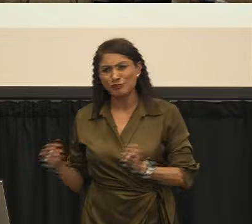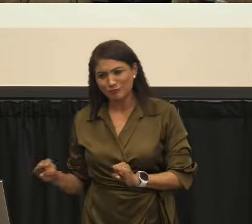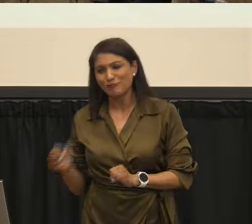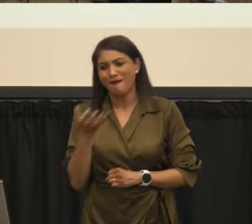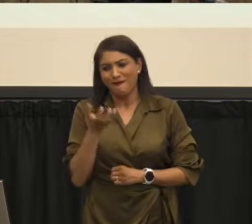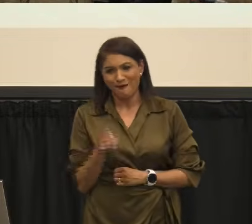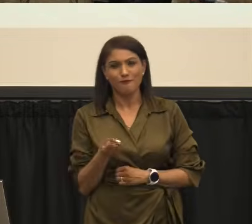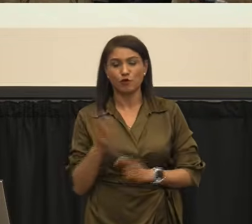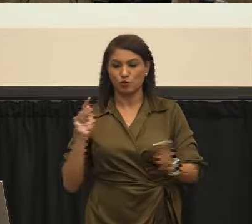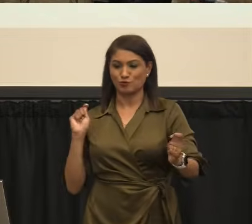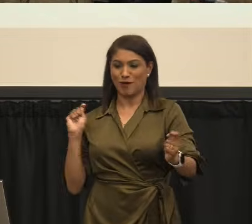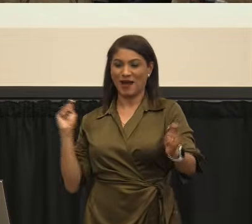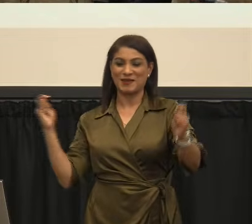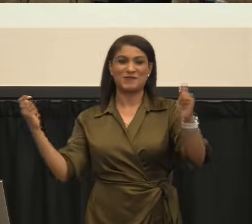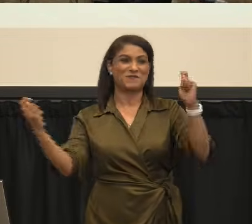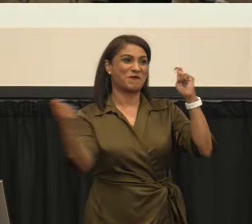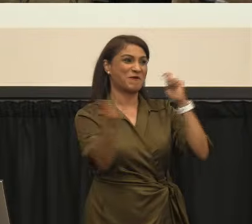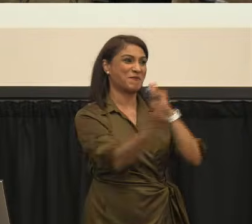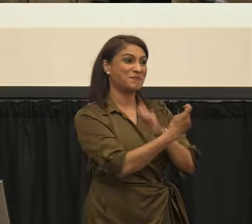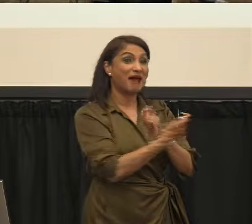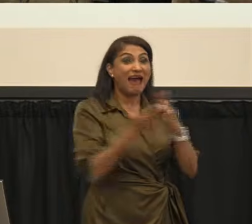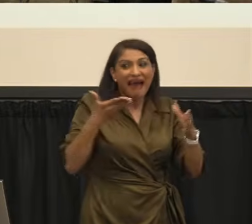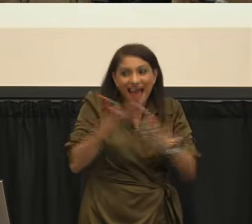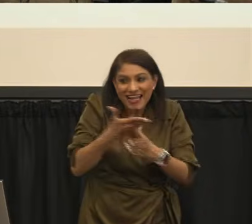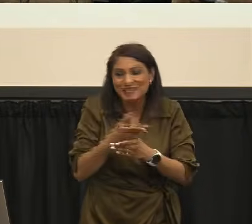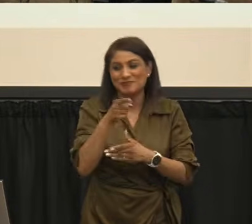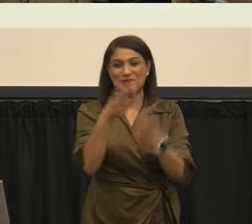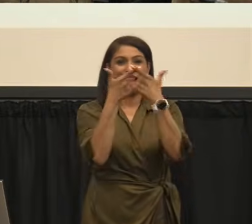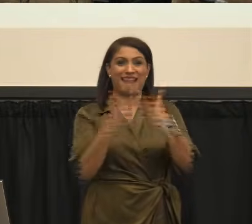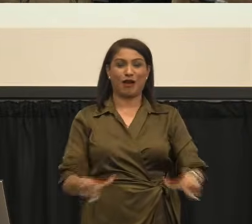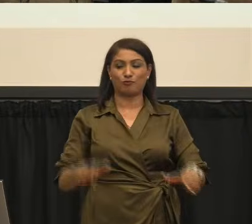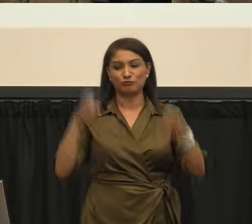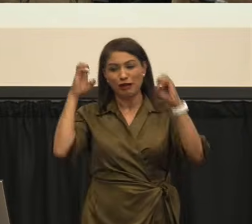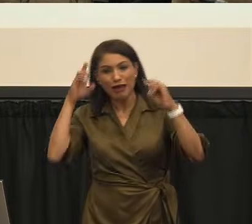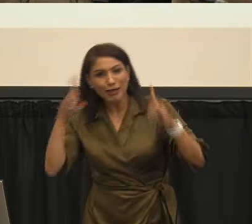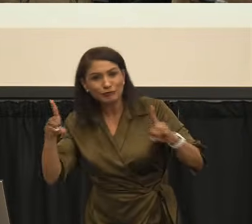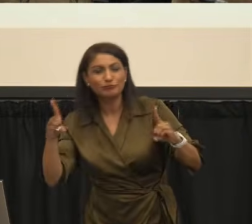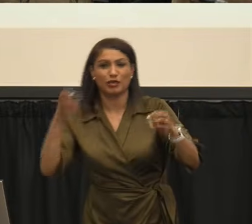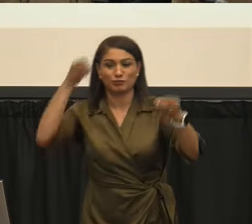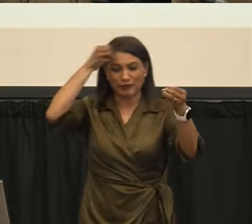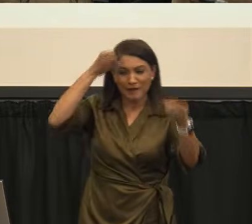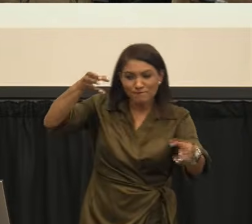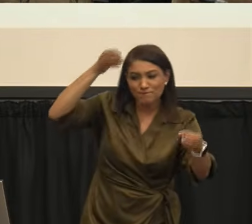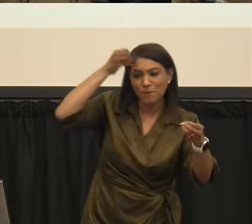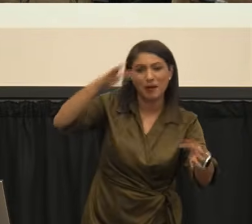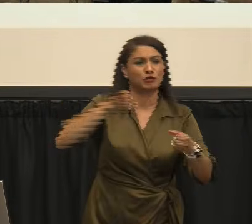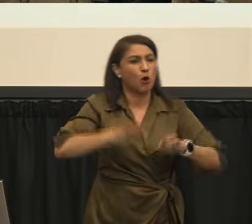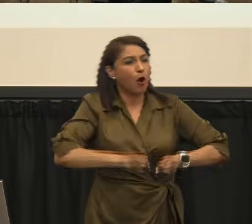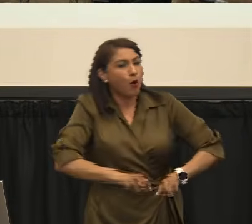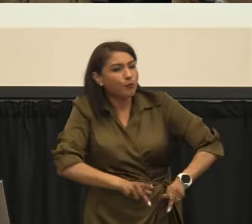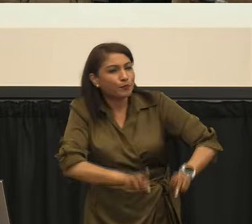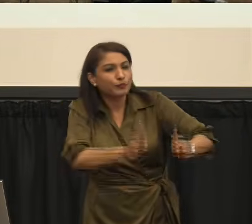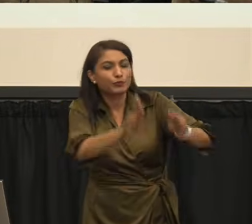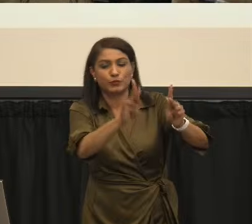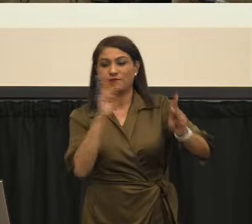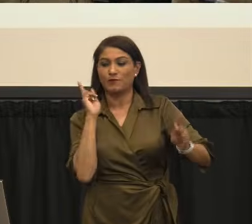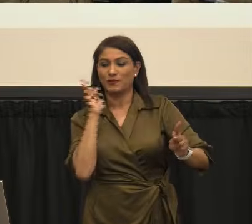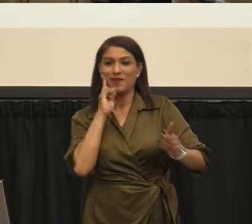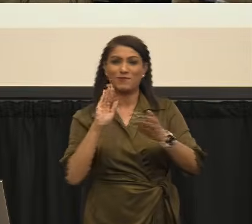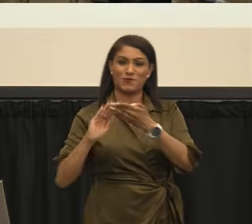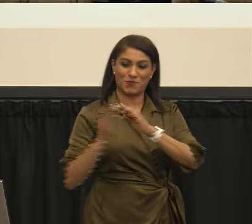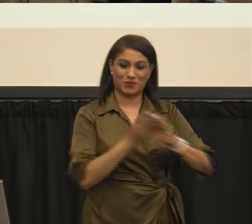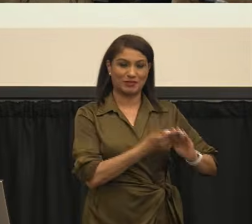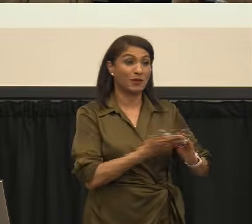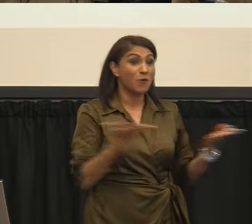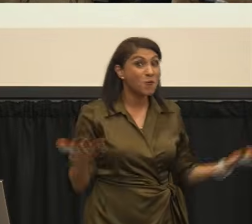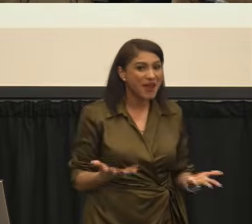The Sign Bank has the potential to really transform the access to language, the access to education, information, and opportunities